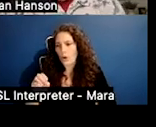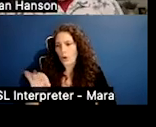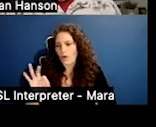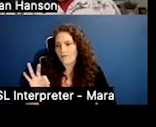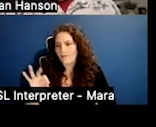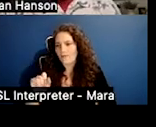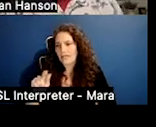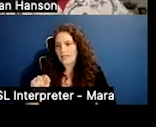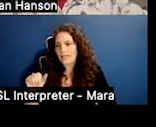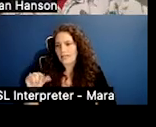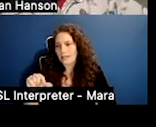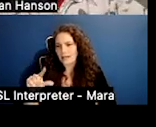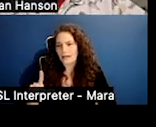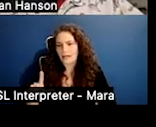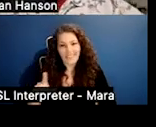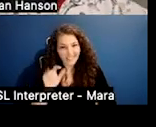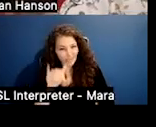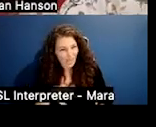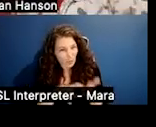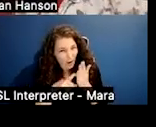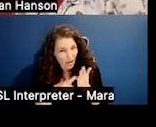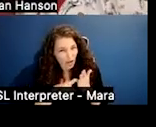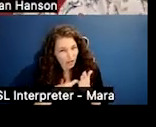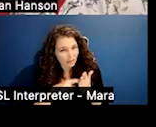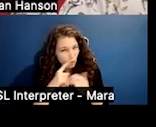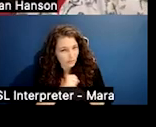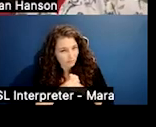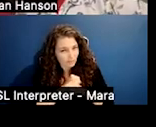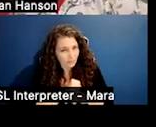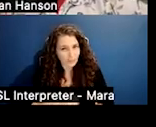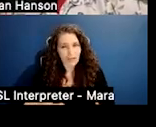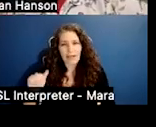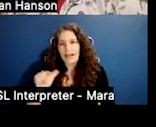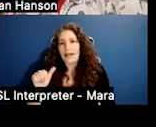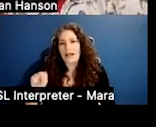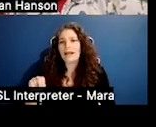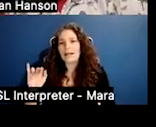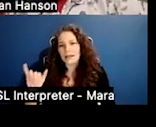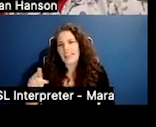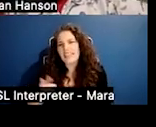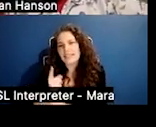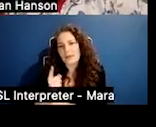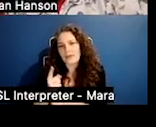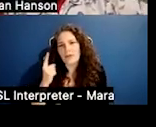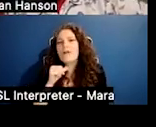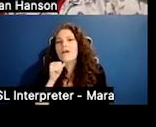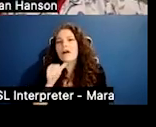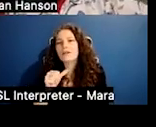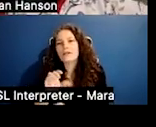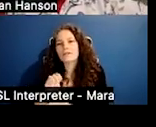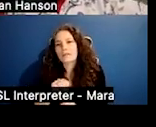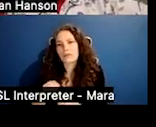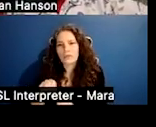required to be secured. Yeah, and that's typical on those unreinforced masonry buildings. They're going to have a parapet of some